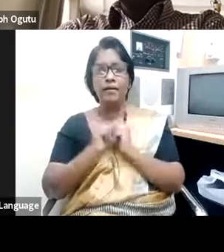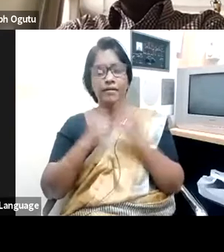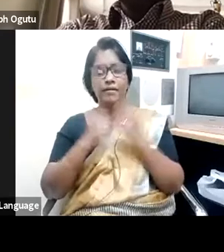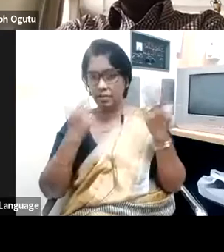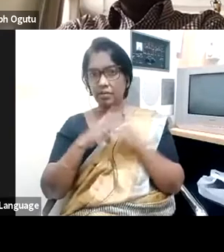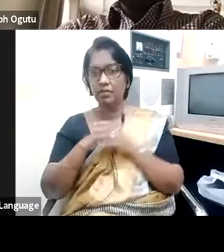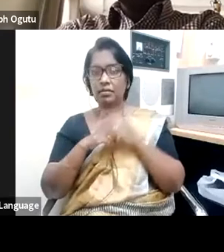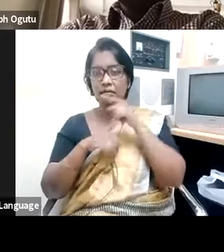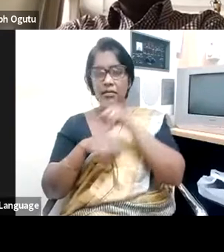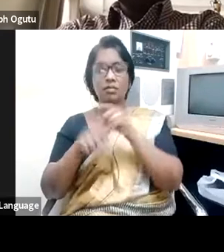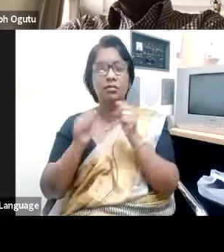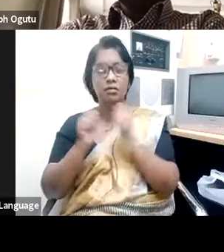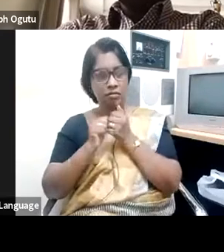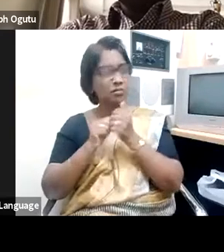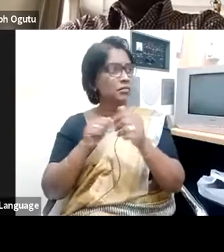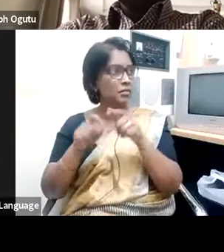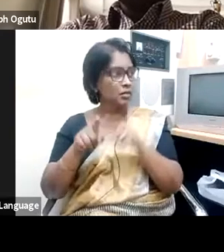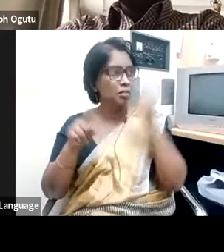agenda. Now,